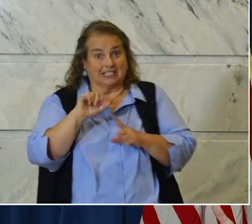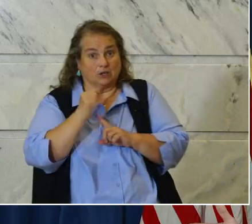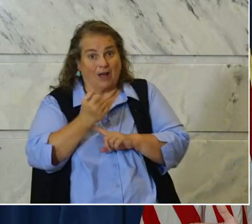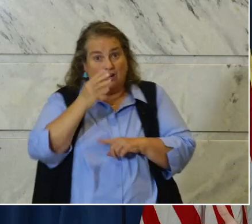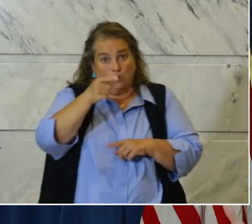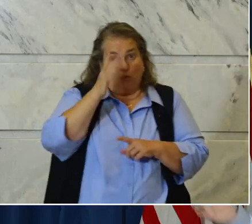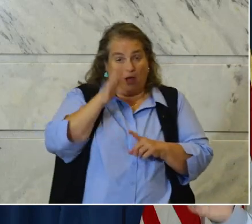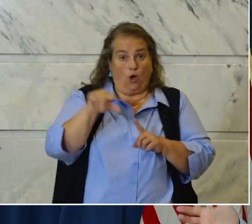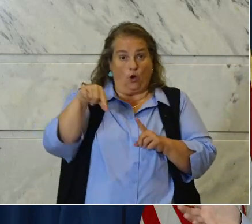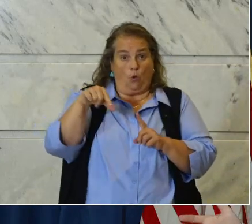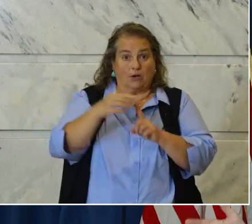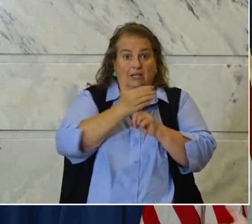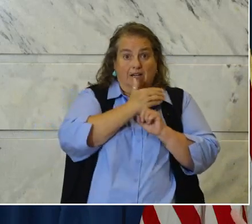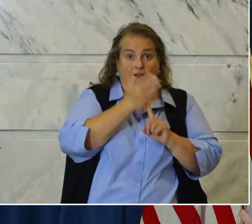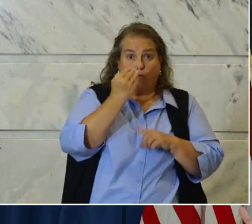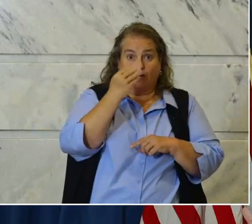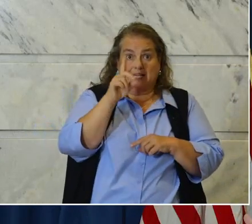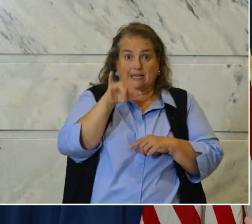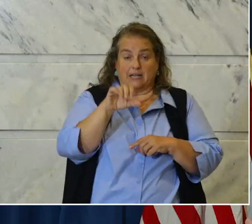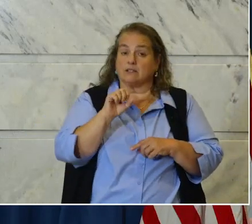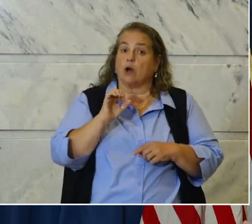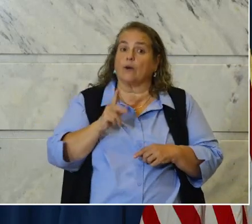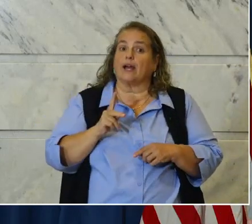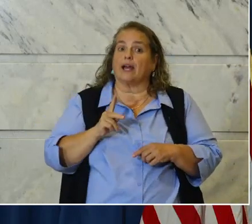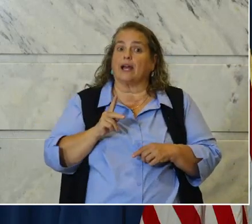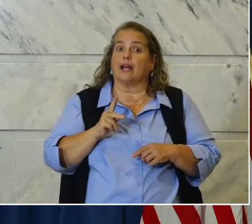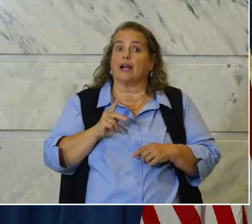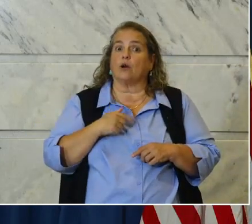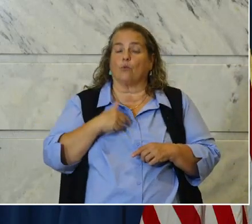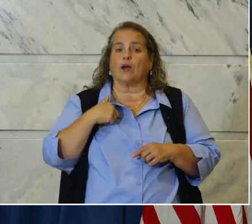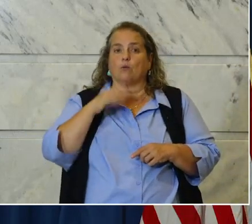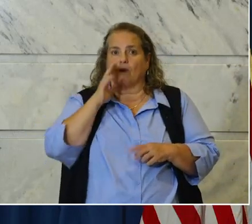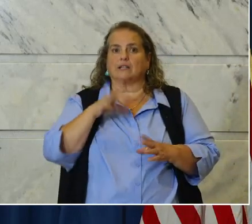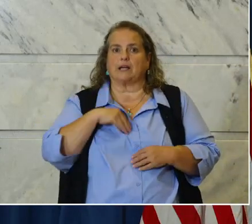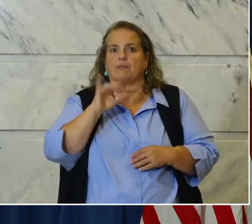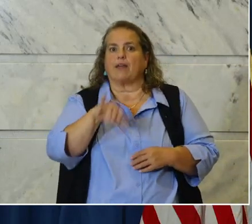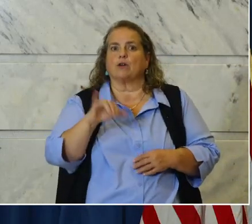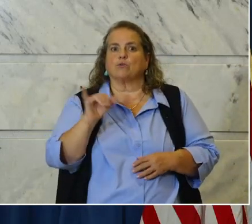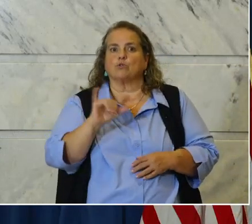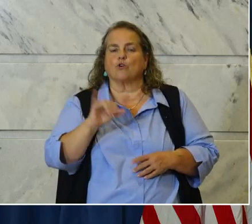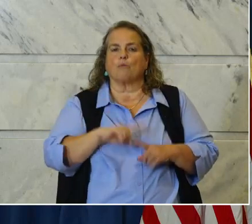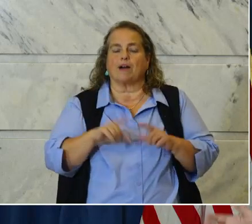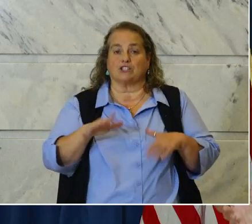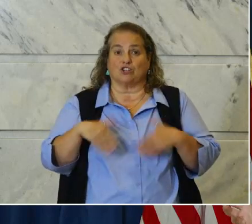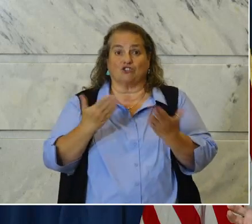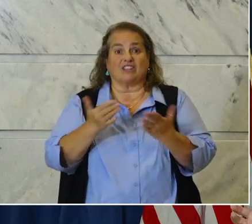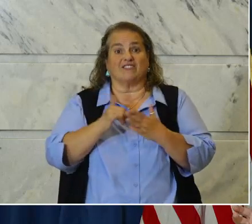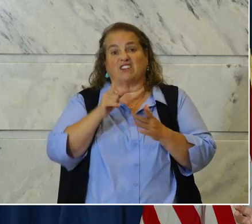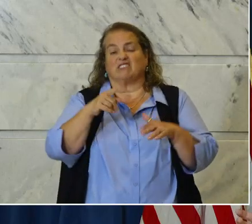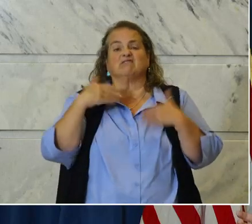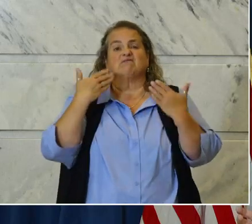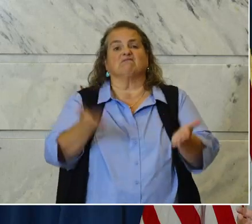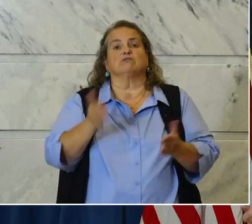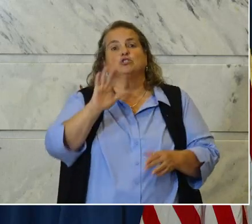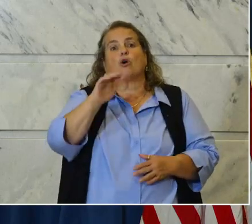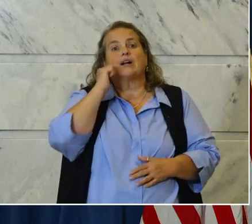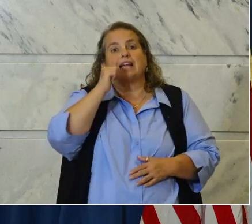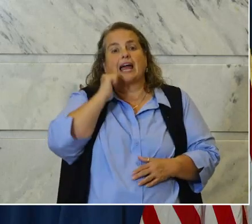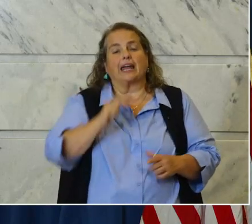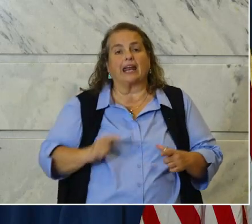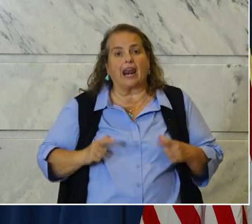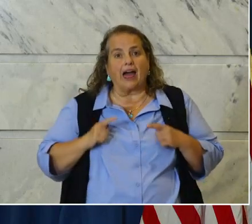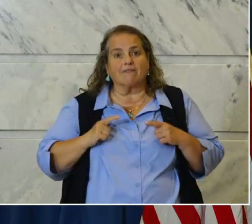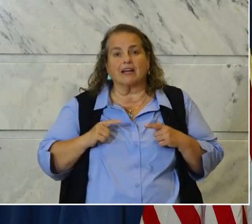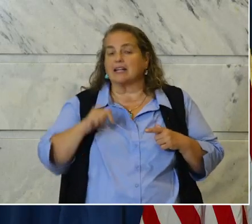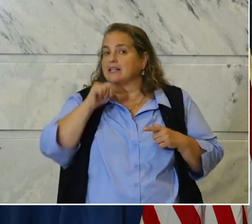going to quarantine for 14 days, okay, we'll take that too. But to suggest that you just go on with your daily life,